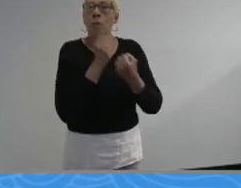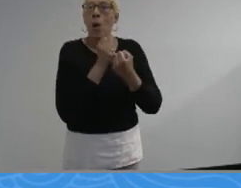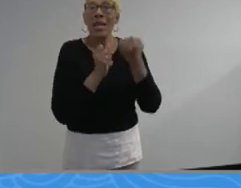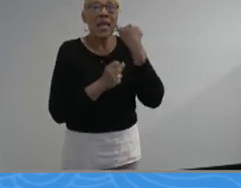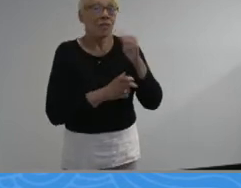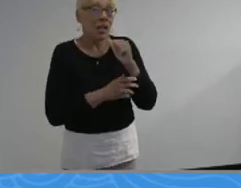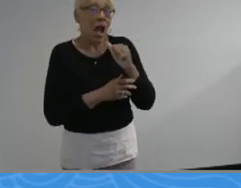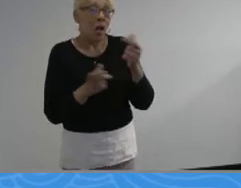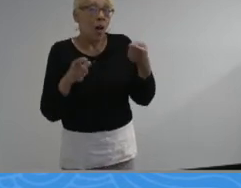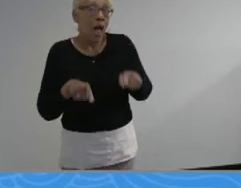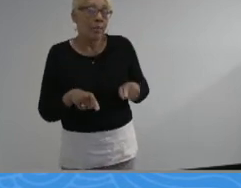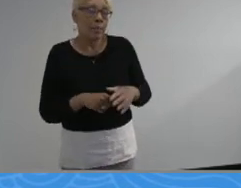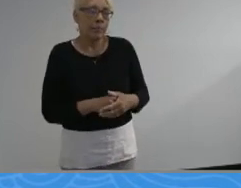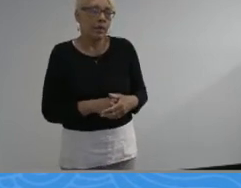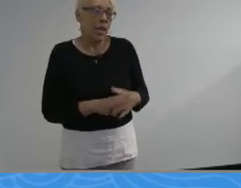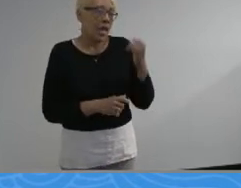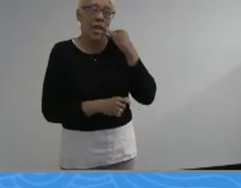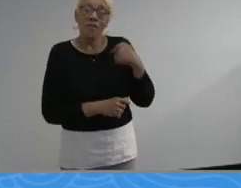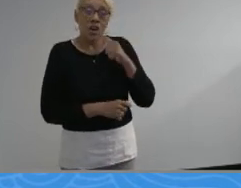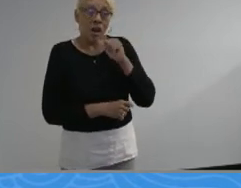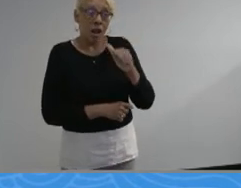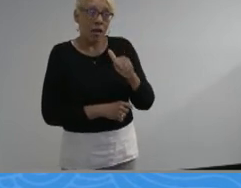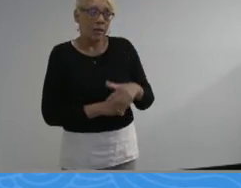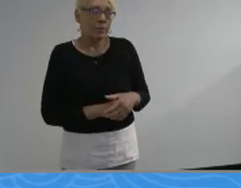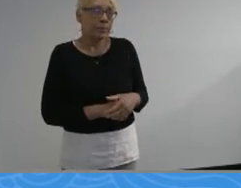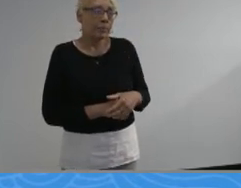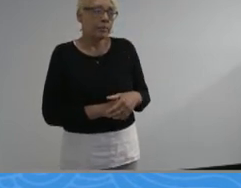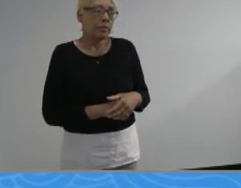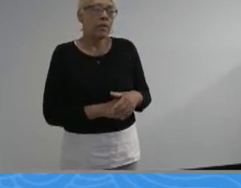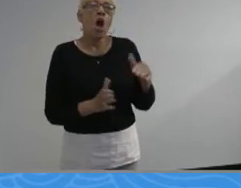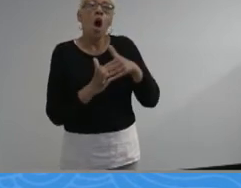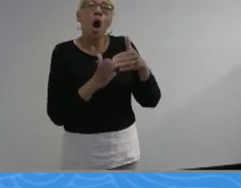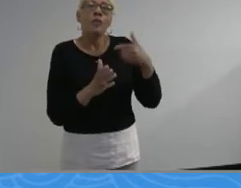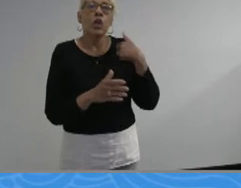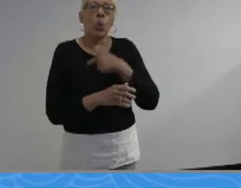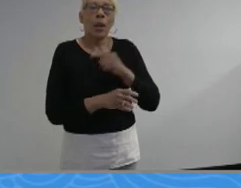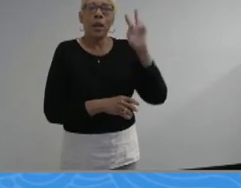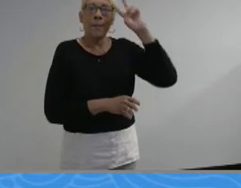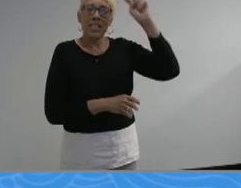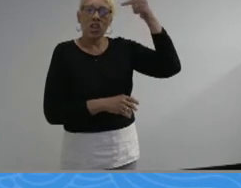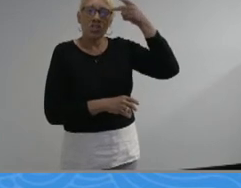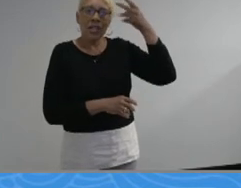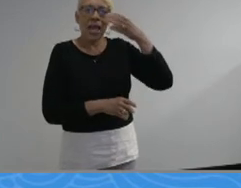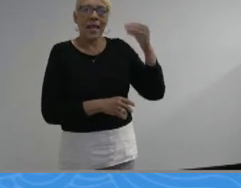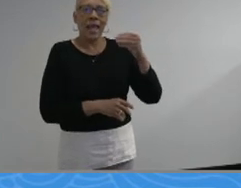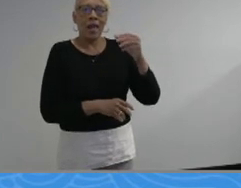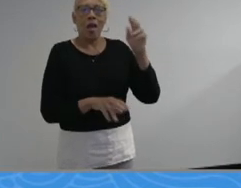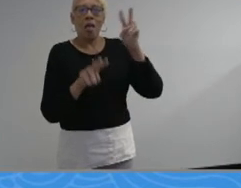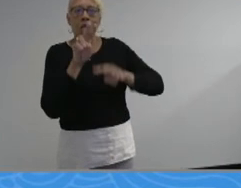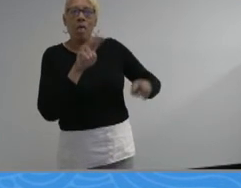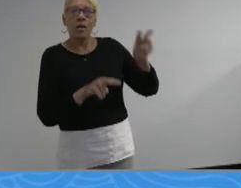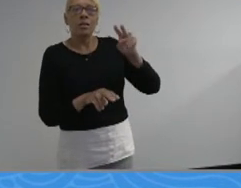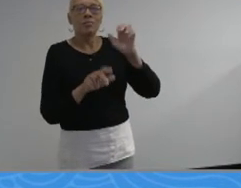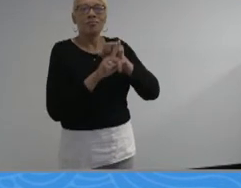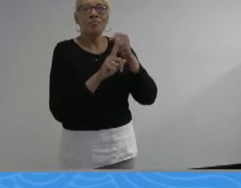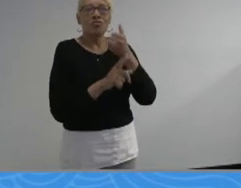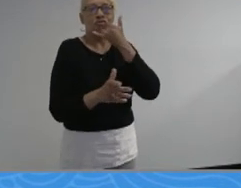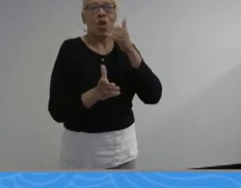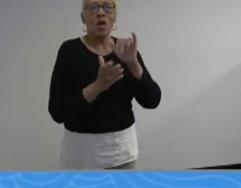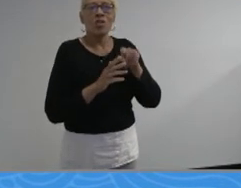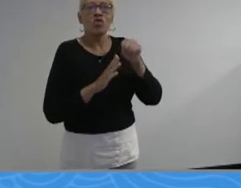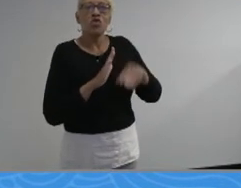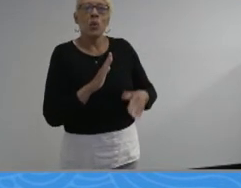here's what's going to happen, Angie. If we don't, we oftentimes misunderstand and misread students who are going through